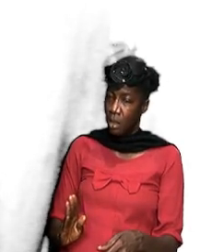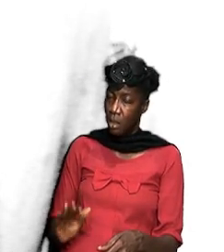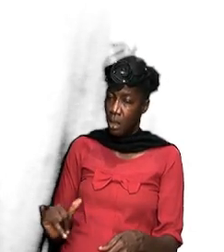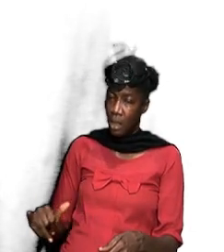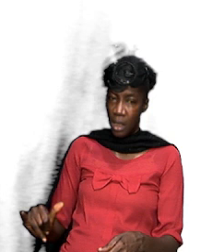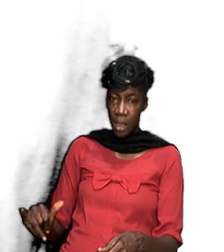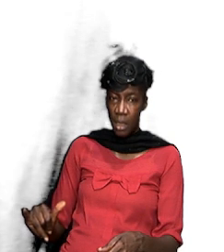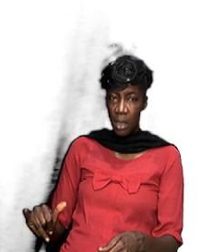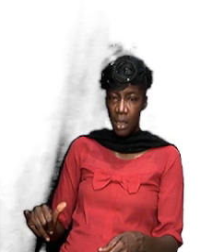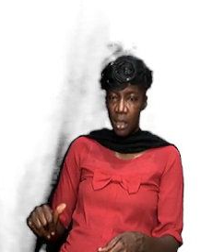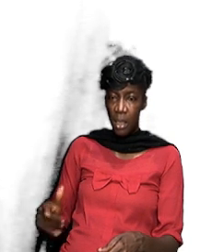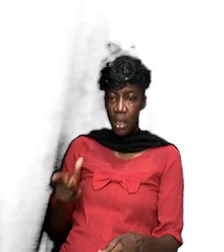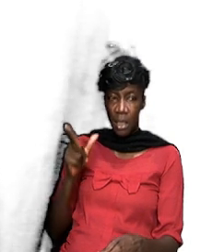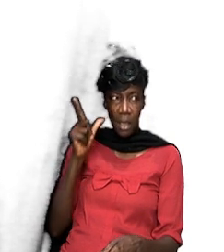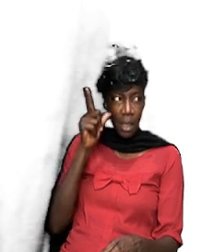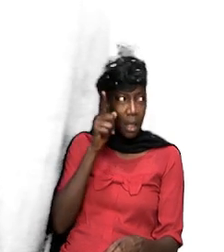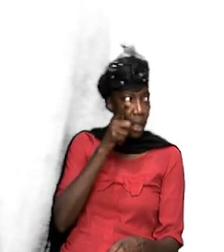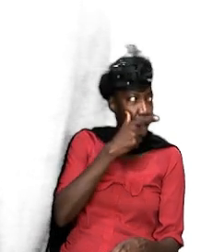When we look around us,